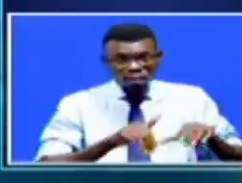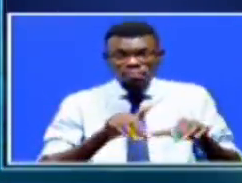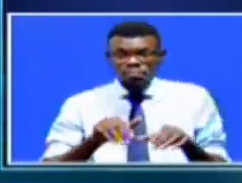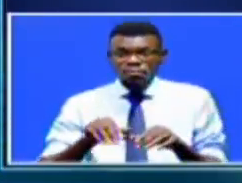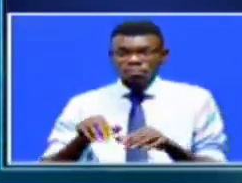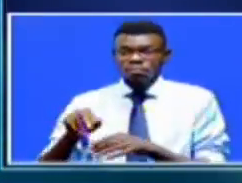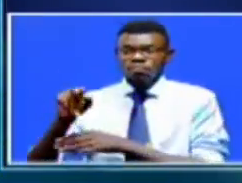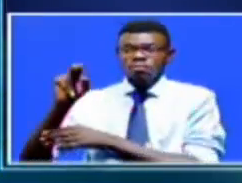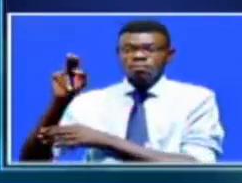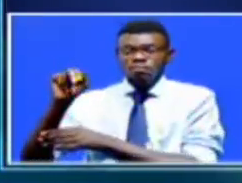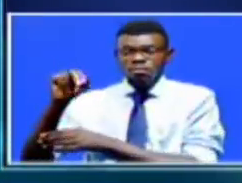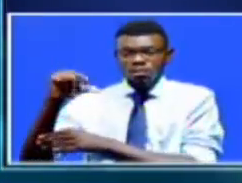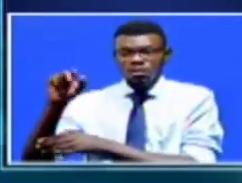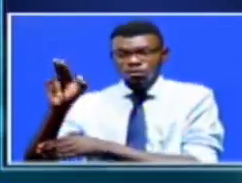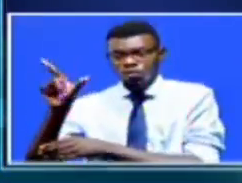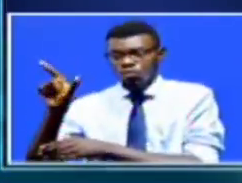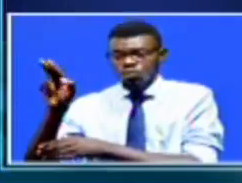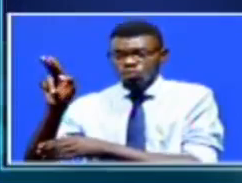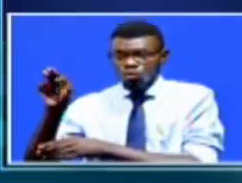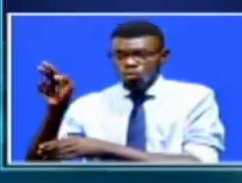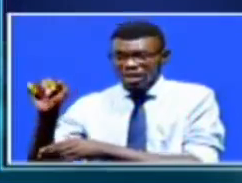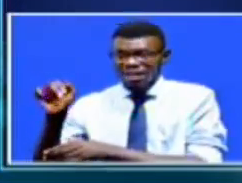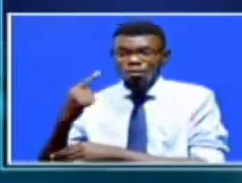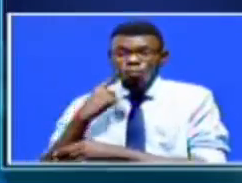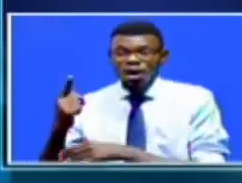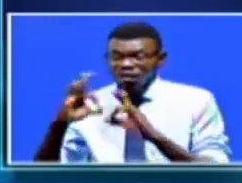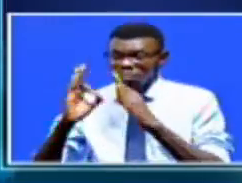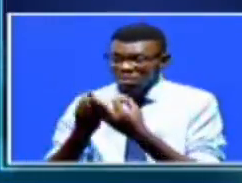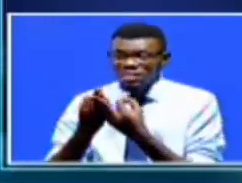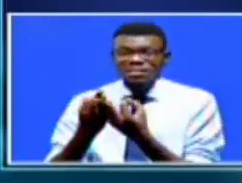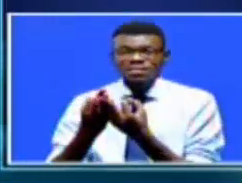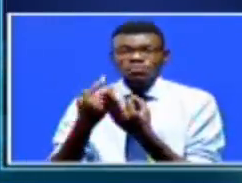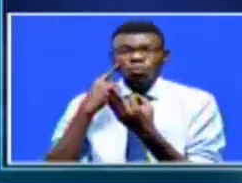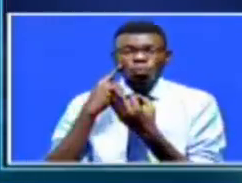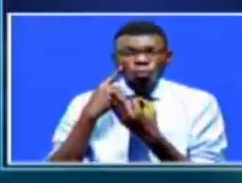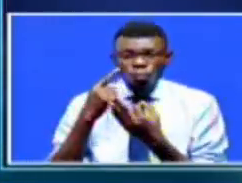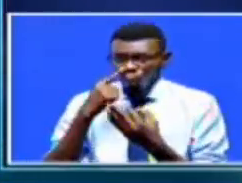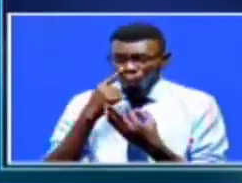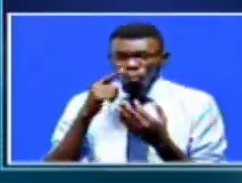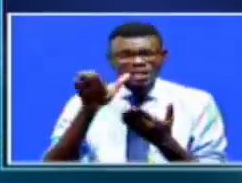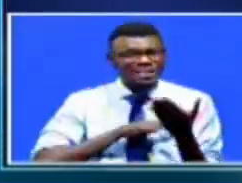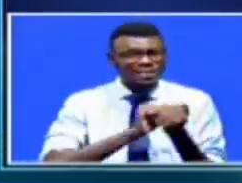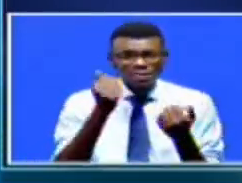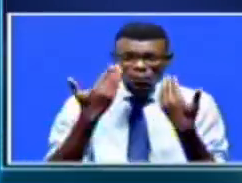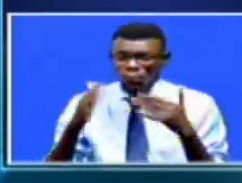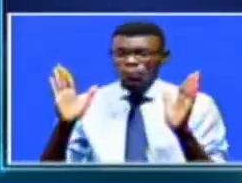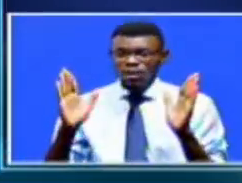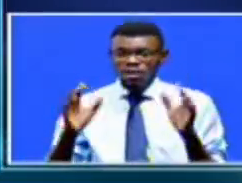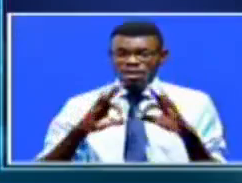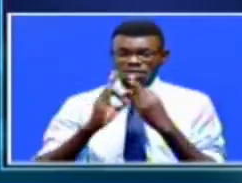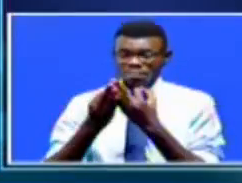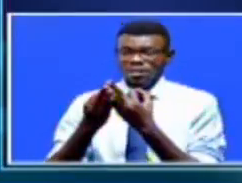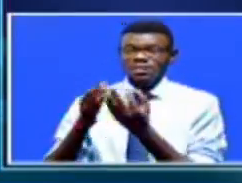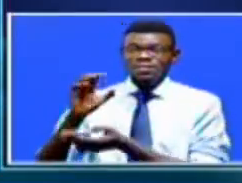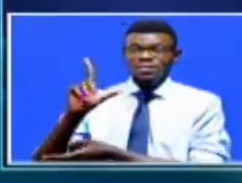in Matungulu sub-county, over 100 families also lost their homes in raging waters. As her families in Lodwa